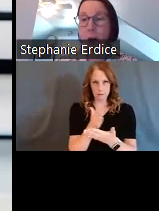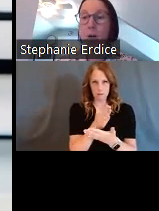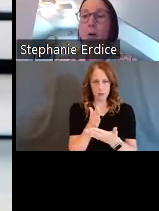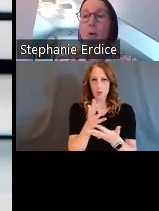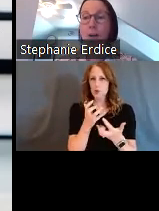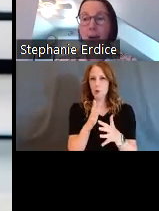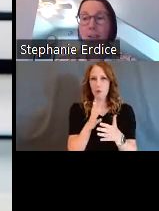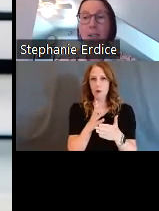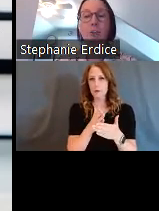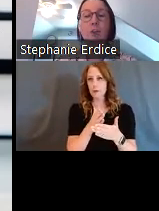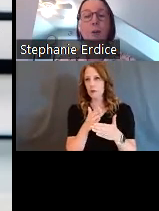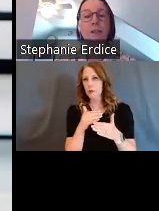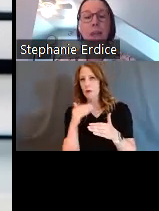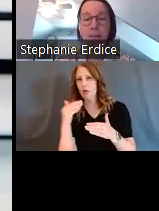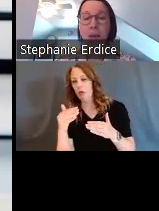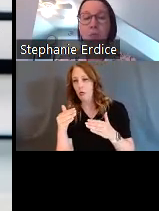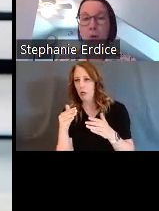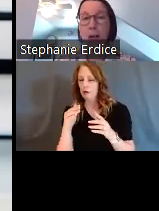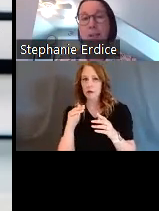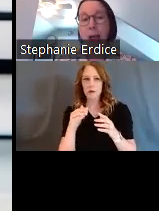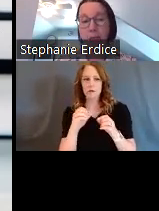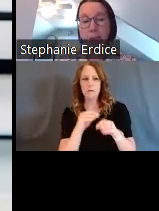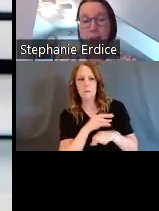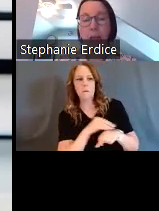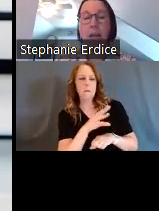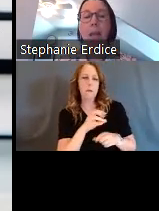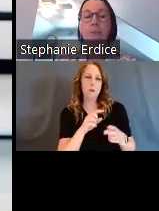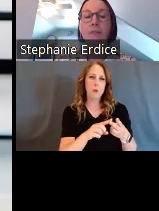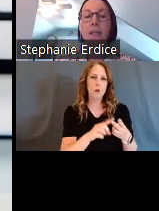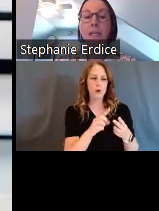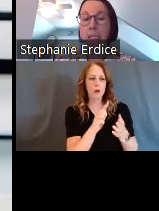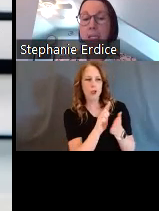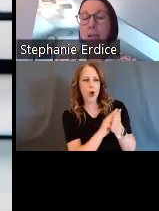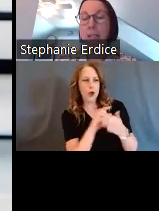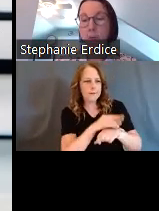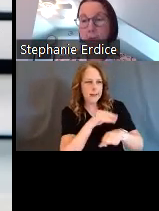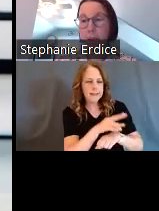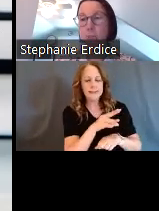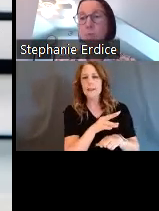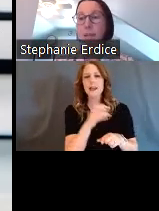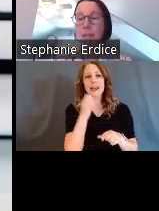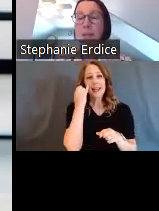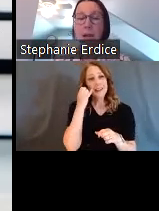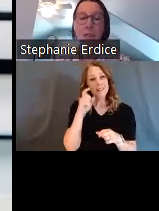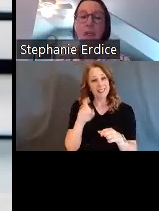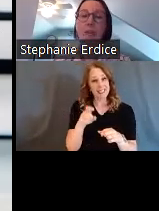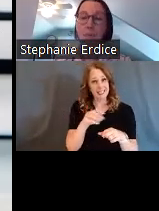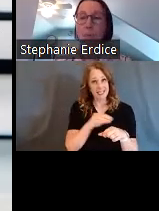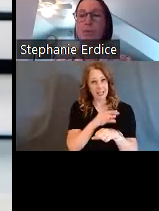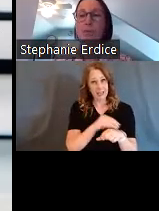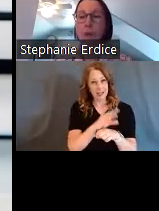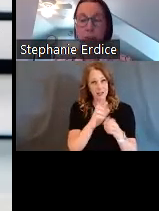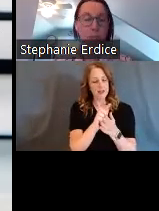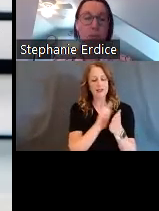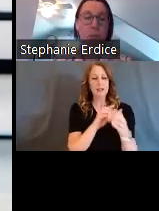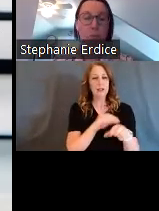practicing law or counseling. You want to stay in that role as an advocate. If they need legal advice or they need counseling, then